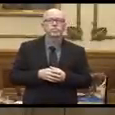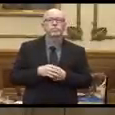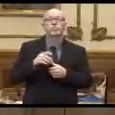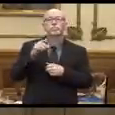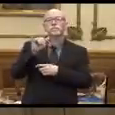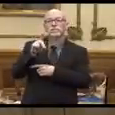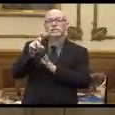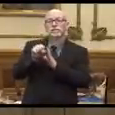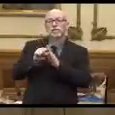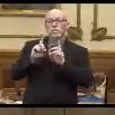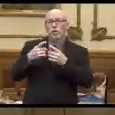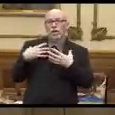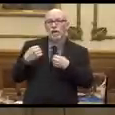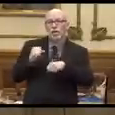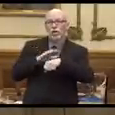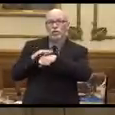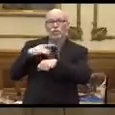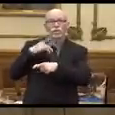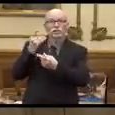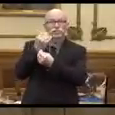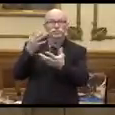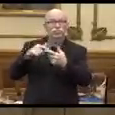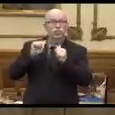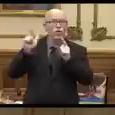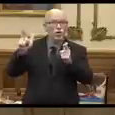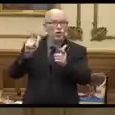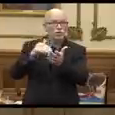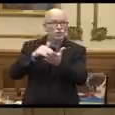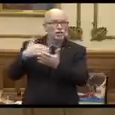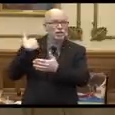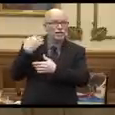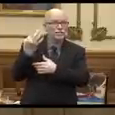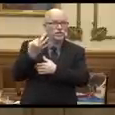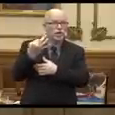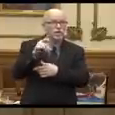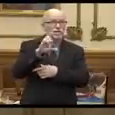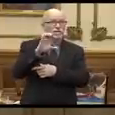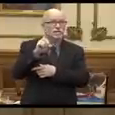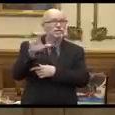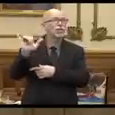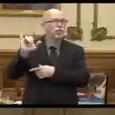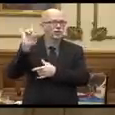State Department health alert that went out to all providers, Friday, the CDC